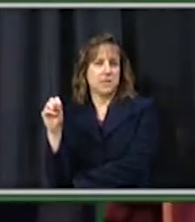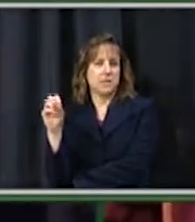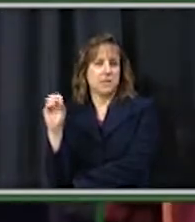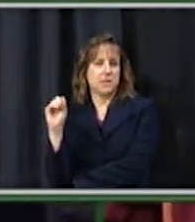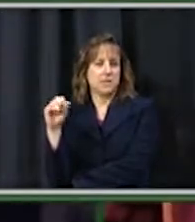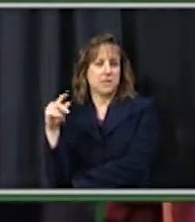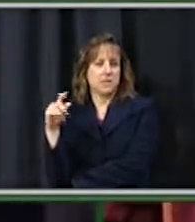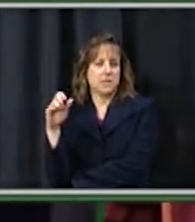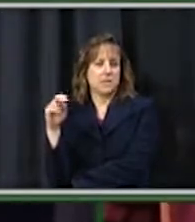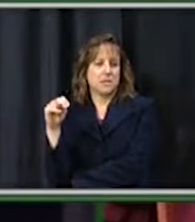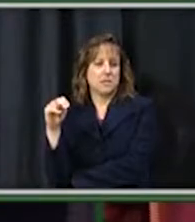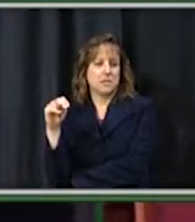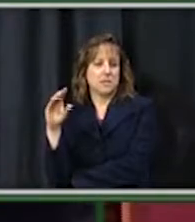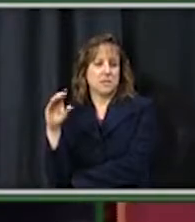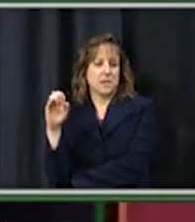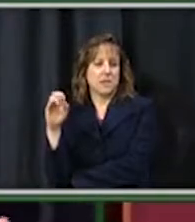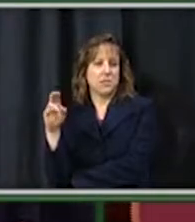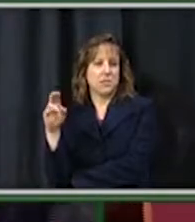Spencer Baker.